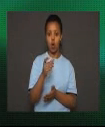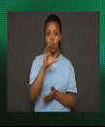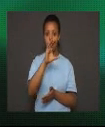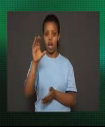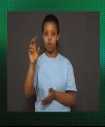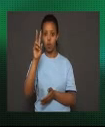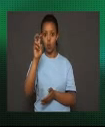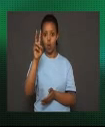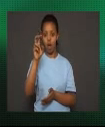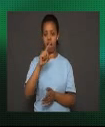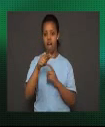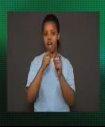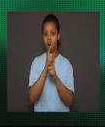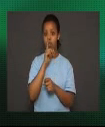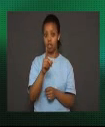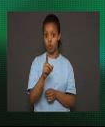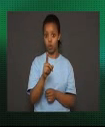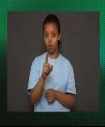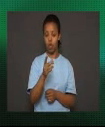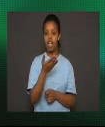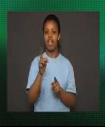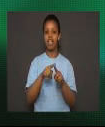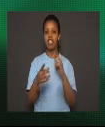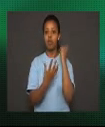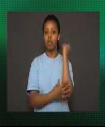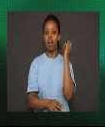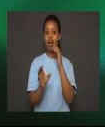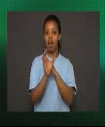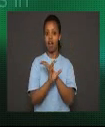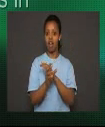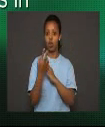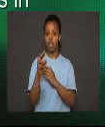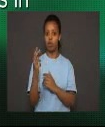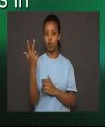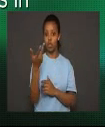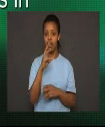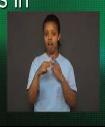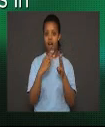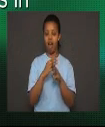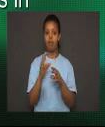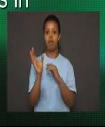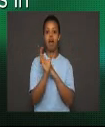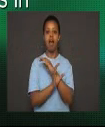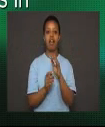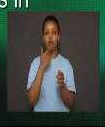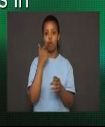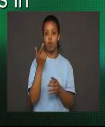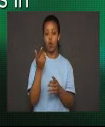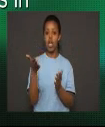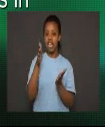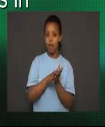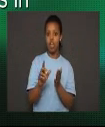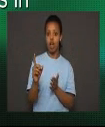will double in 120 years, while the population in third